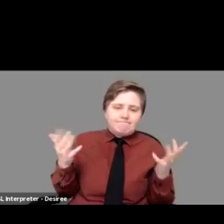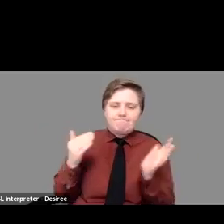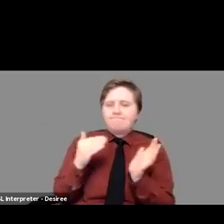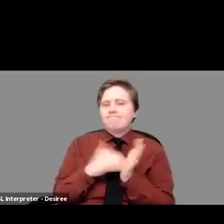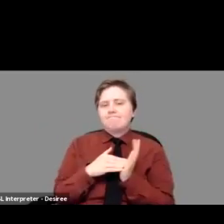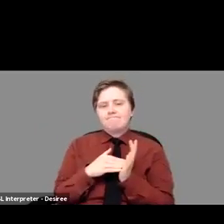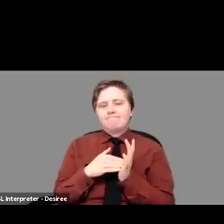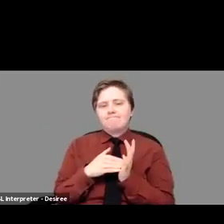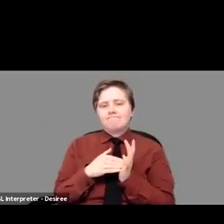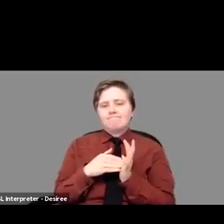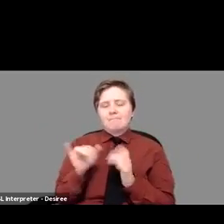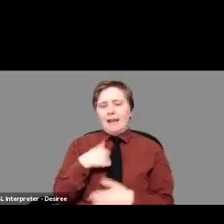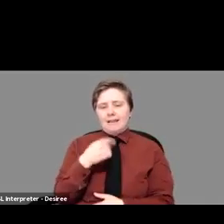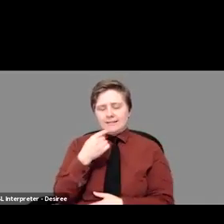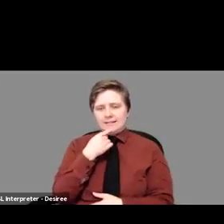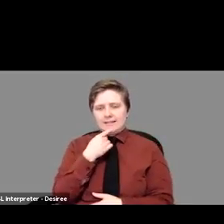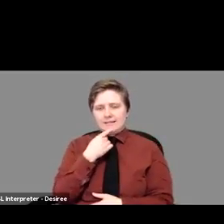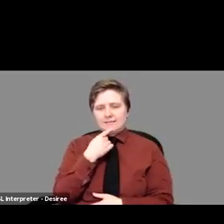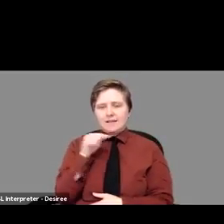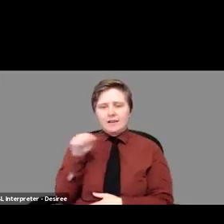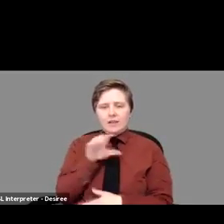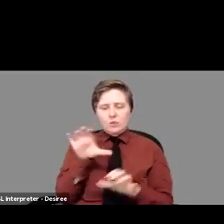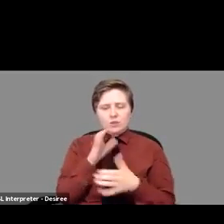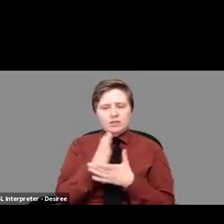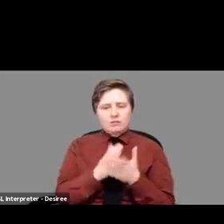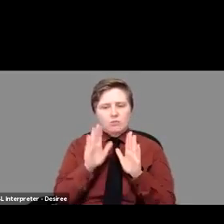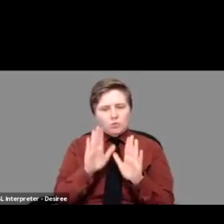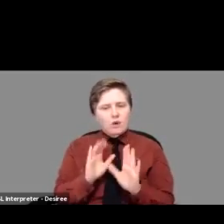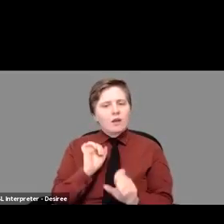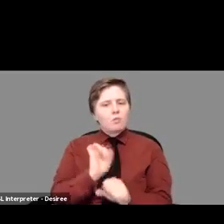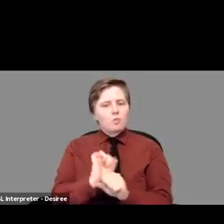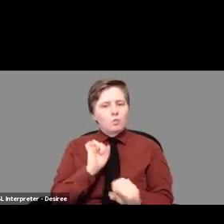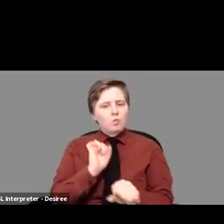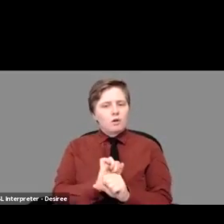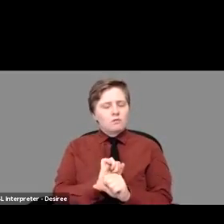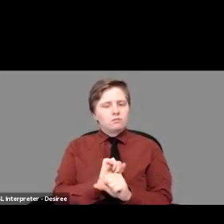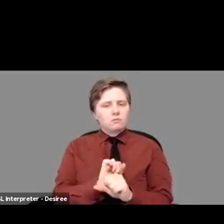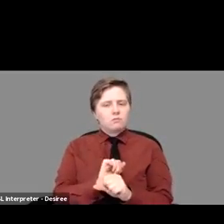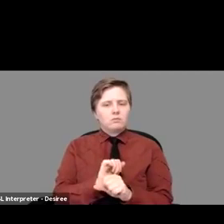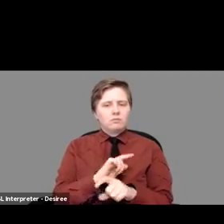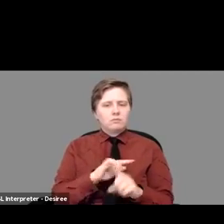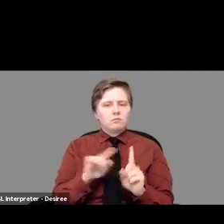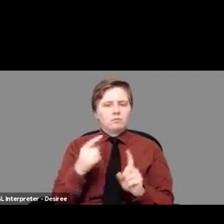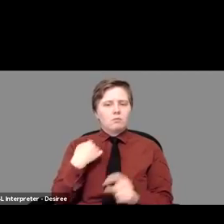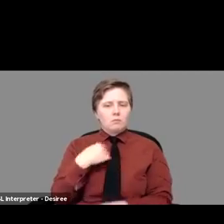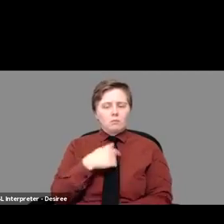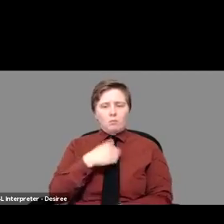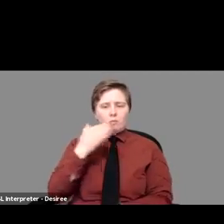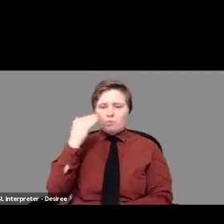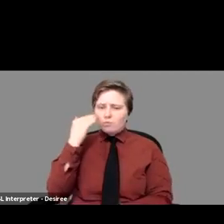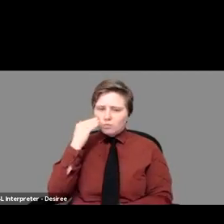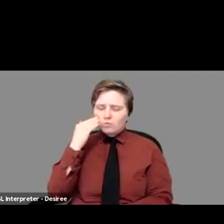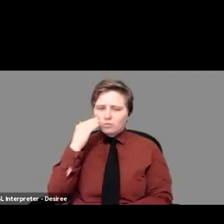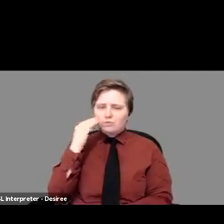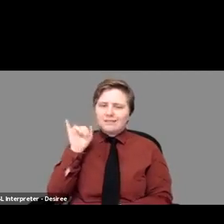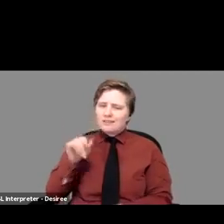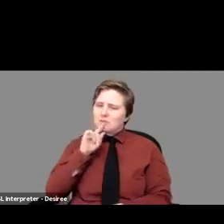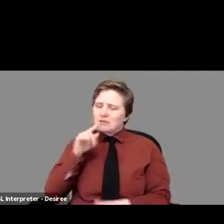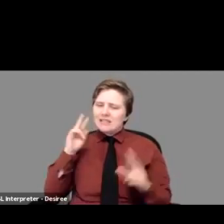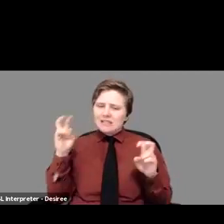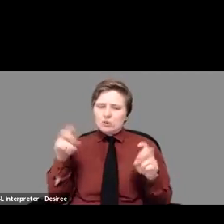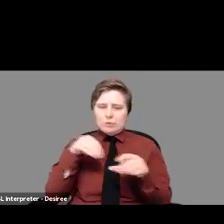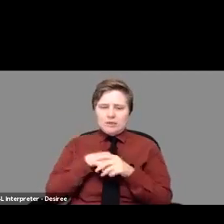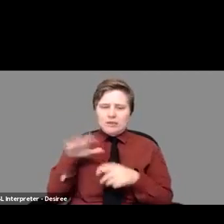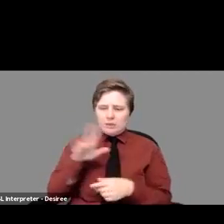I said, Melissa, they're doing some great work in there, but we know that it is truly an issue with inside those